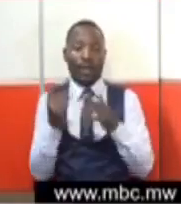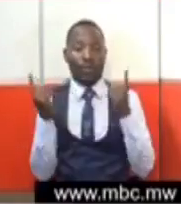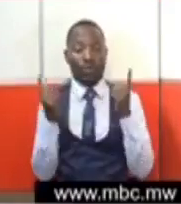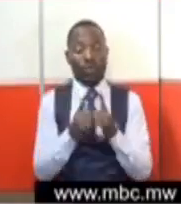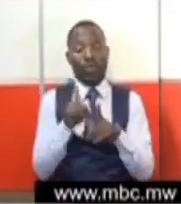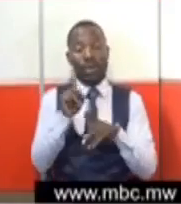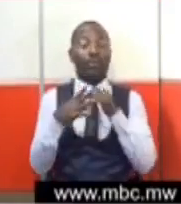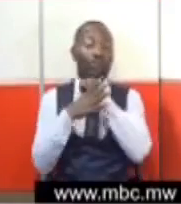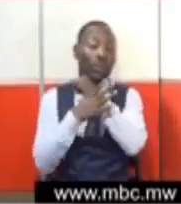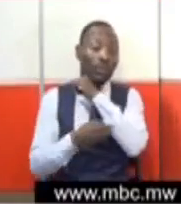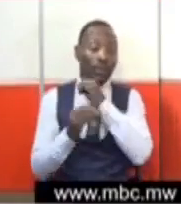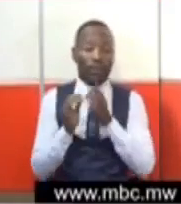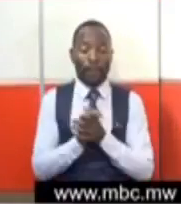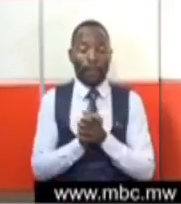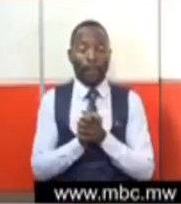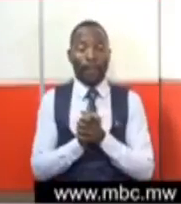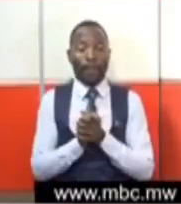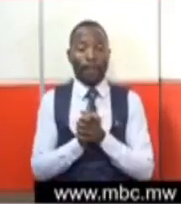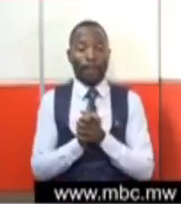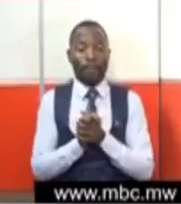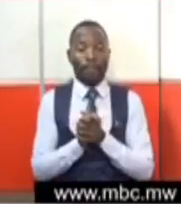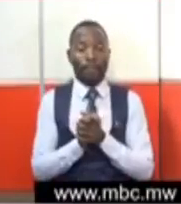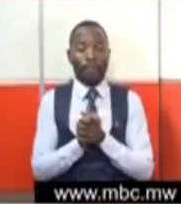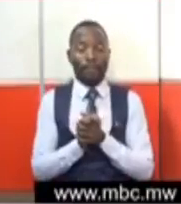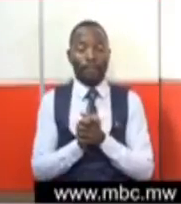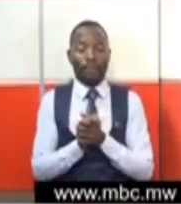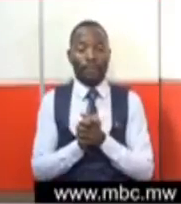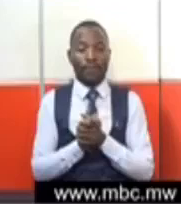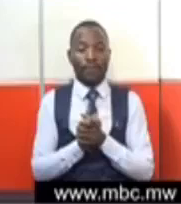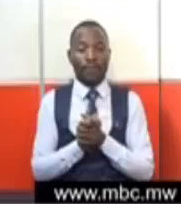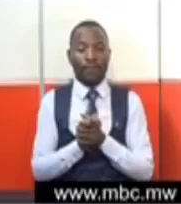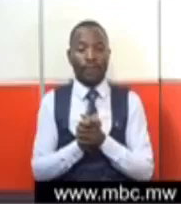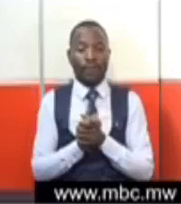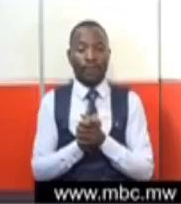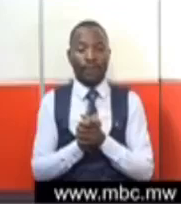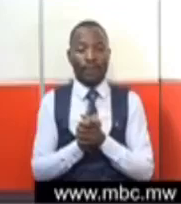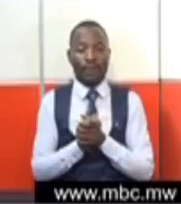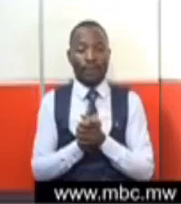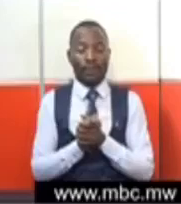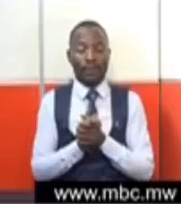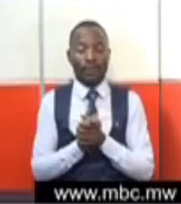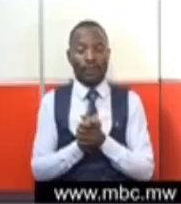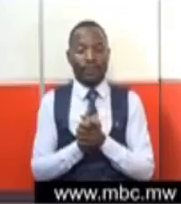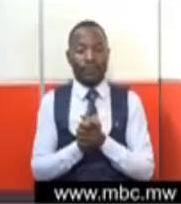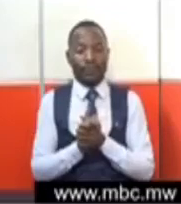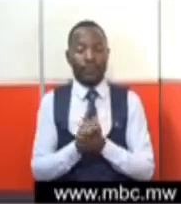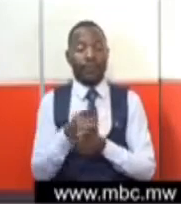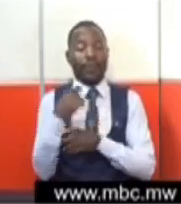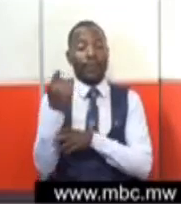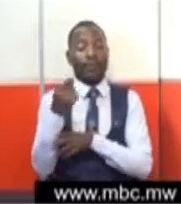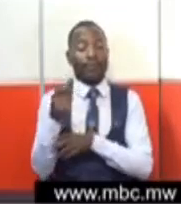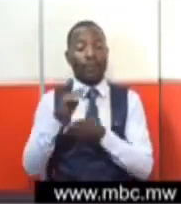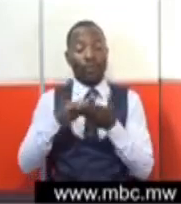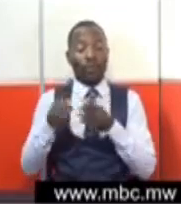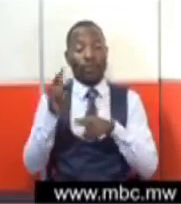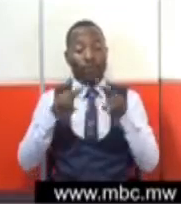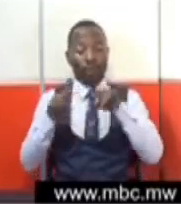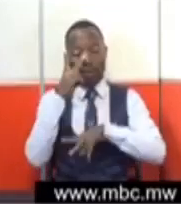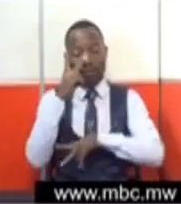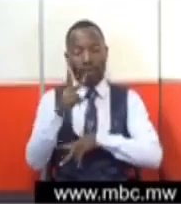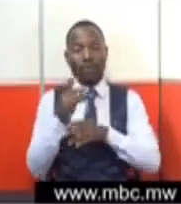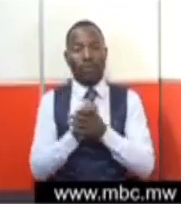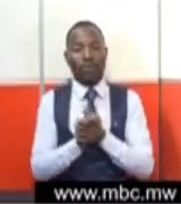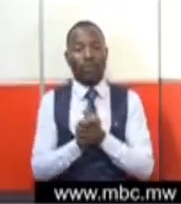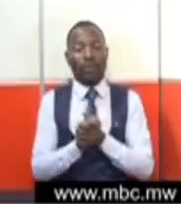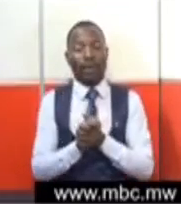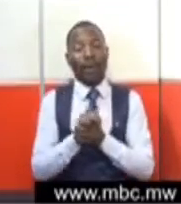poor are facing. From Lilongwe, Patrick Dambola reports. The Malawi Economic Monitor analyzes economic and